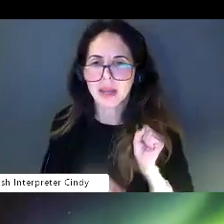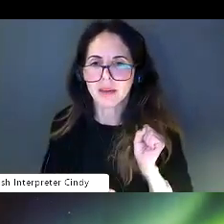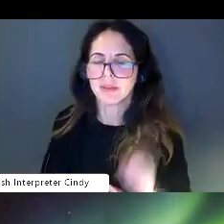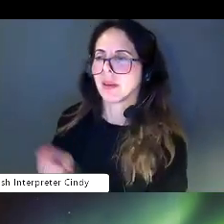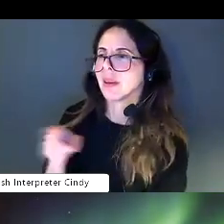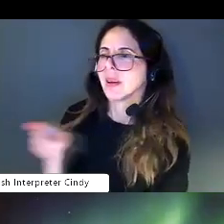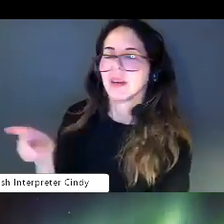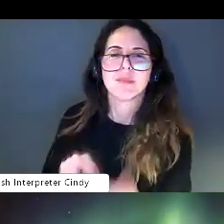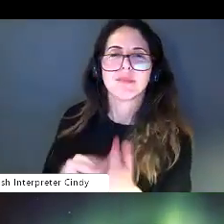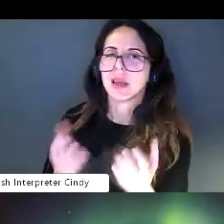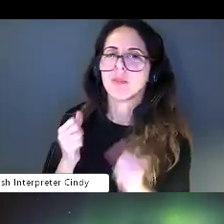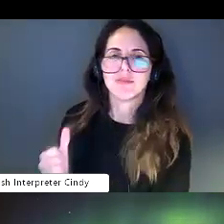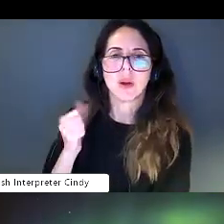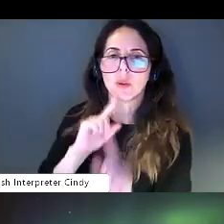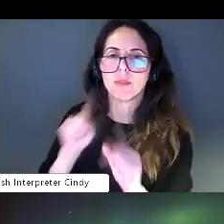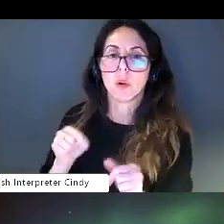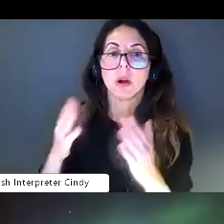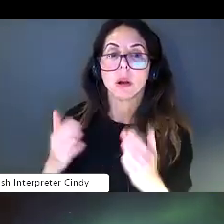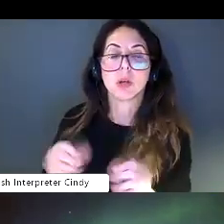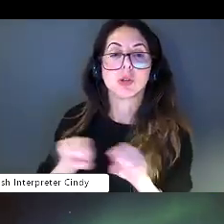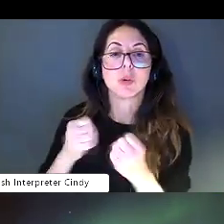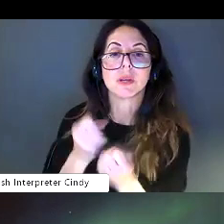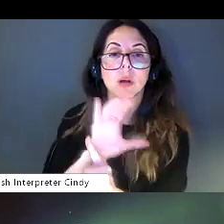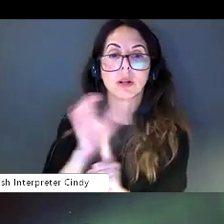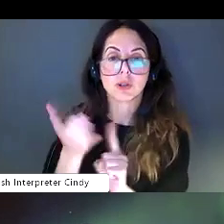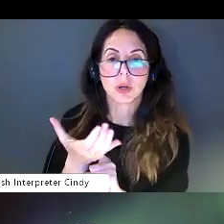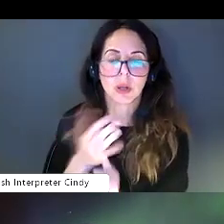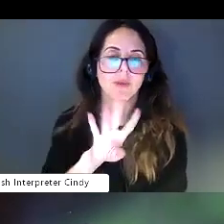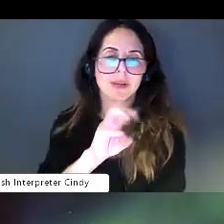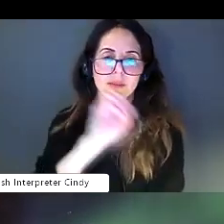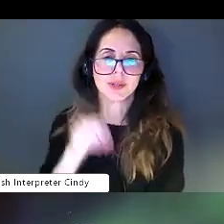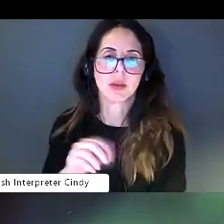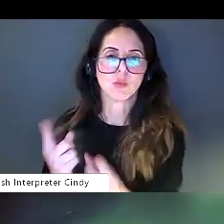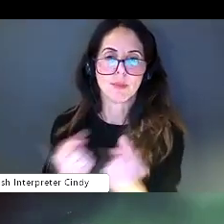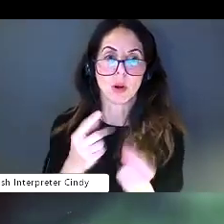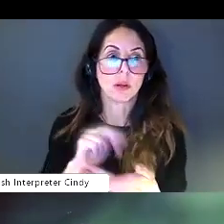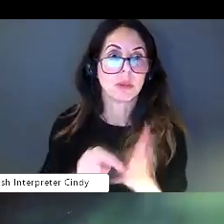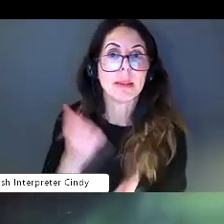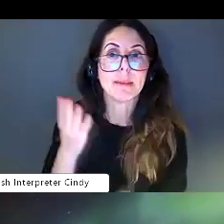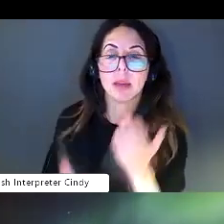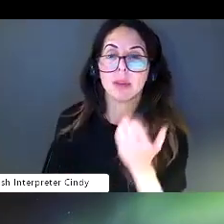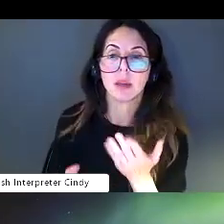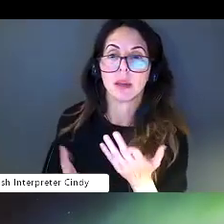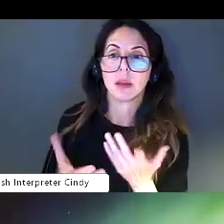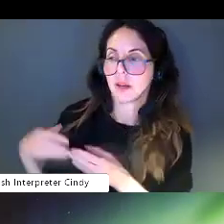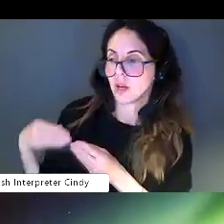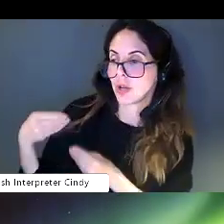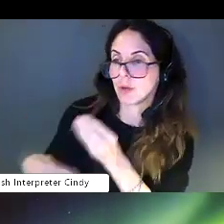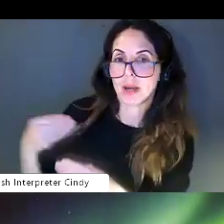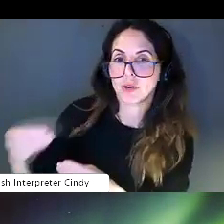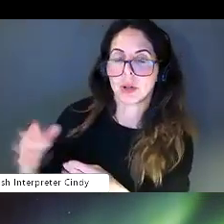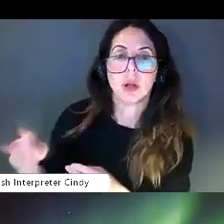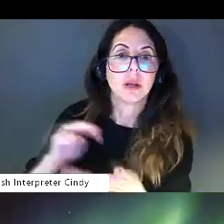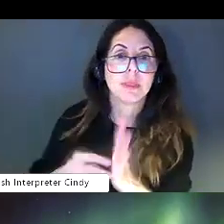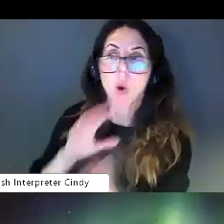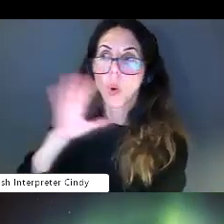reporting. Sociocultural factors were indicated by 47%, such that there may be generational differences in how older